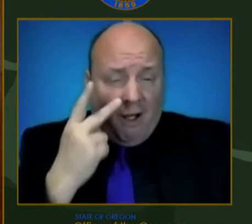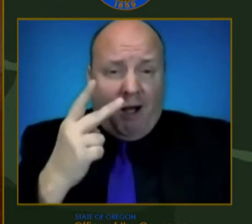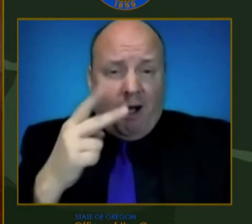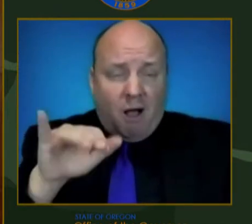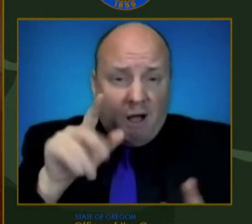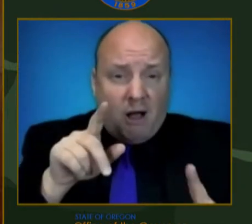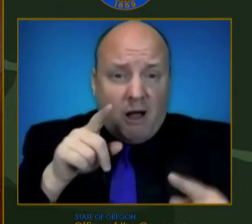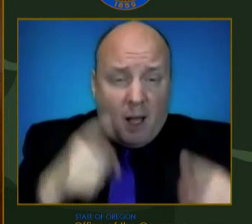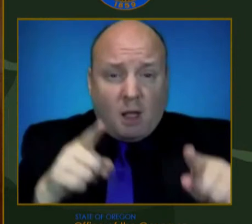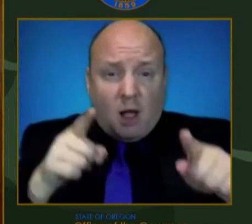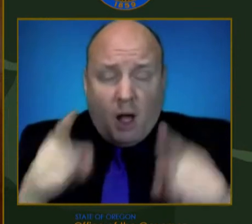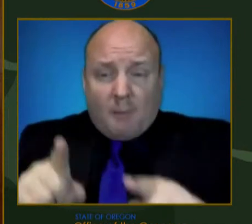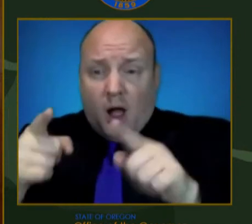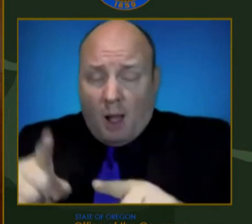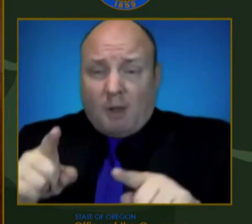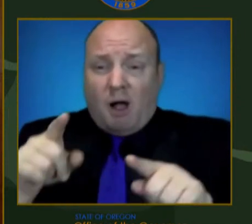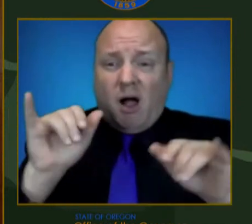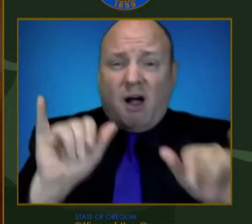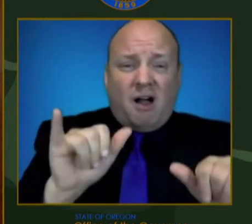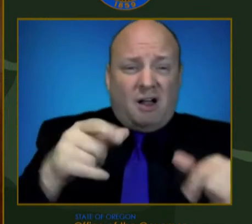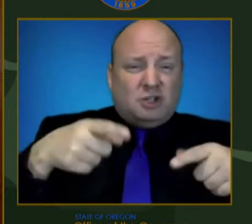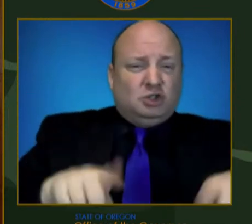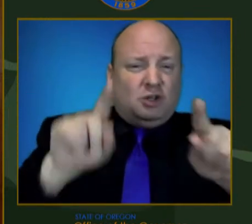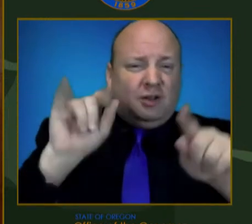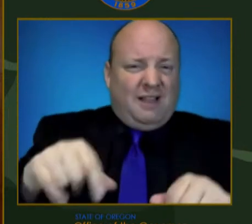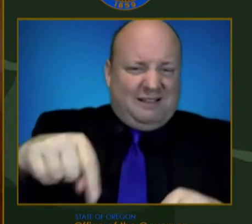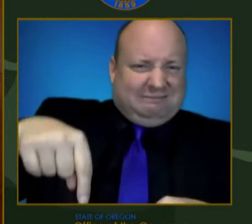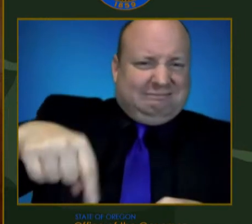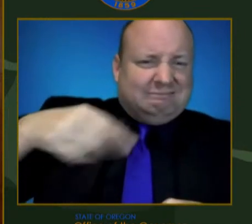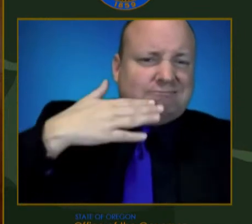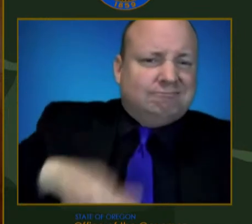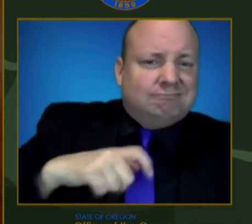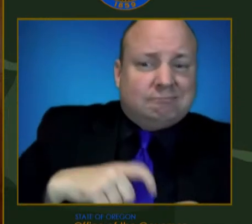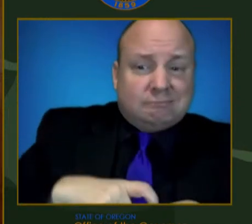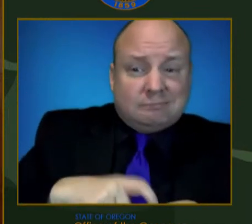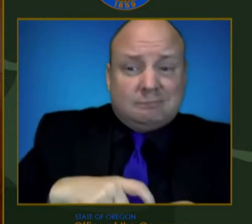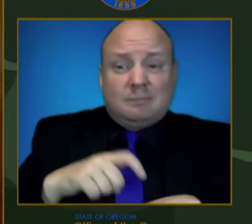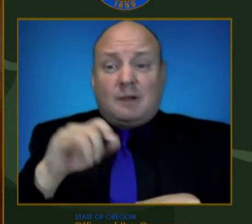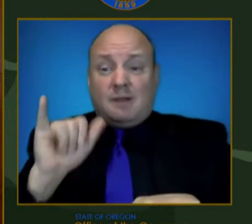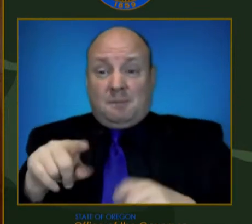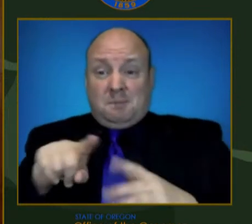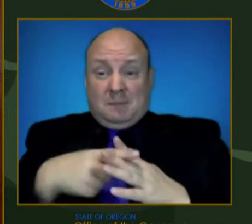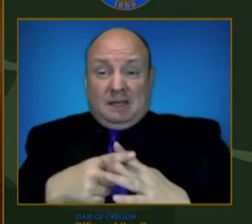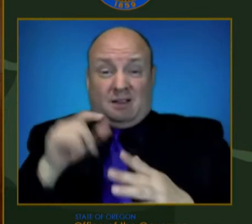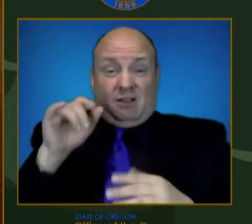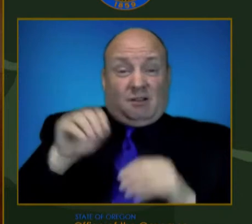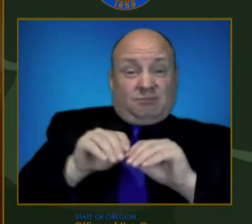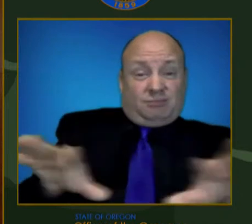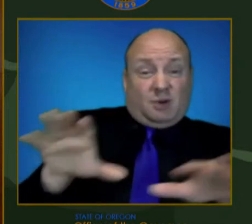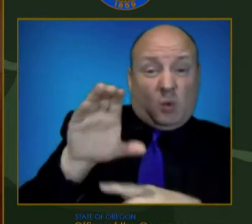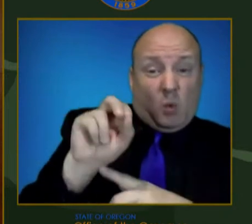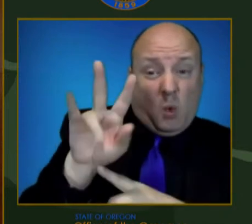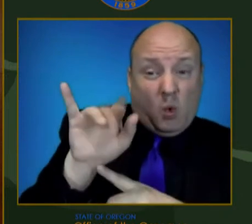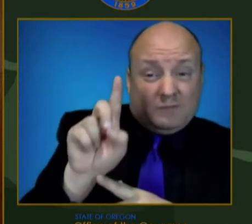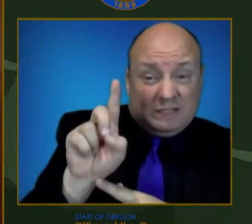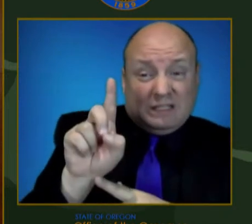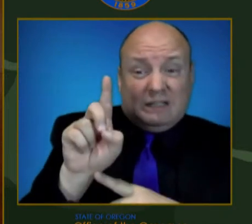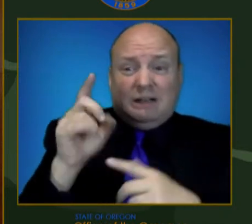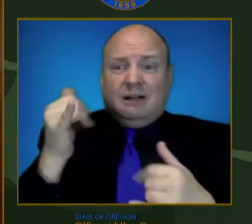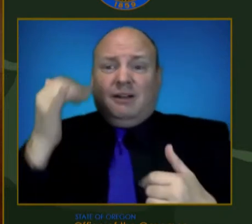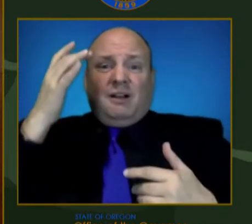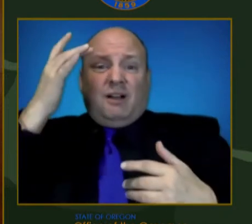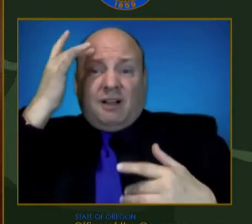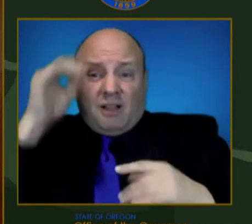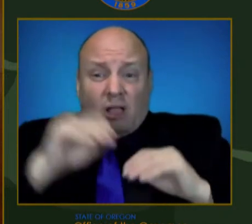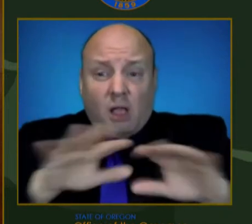challenging times in our state's history. The beginning of a global pandemic, wildfire seasons that have increased